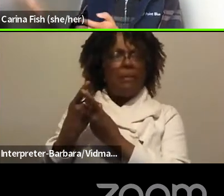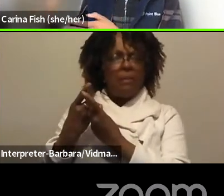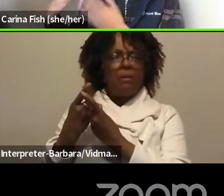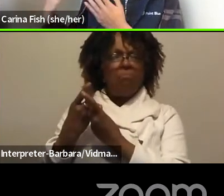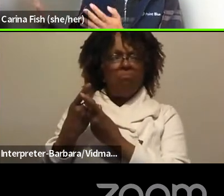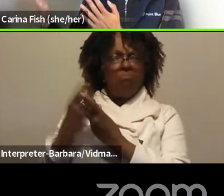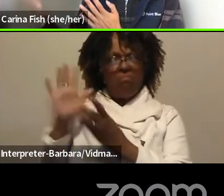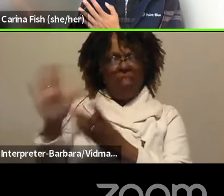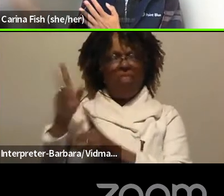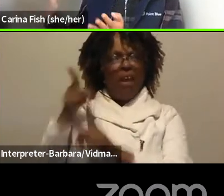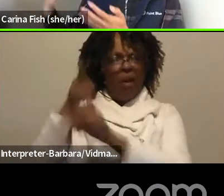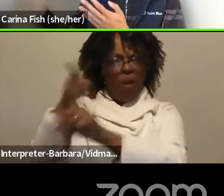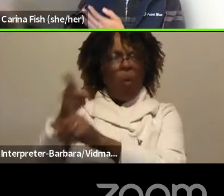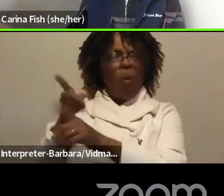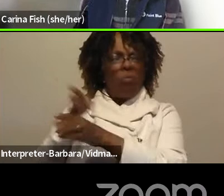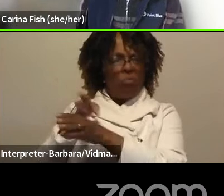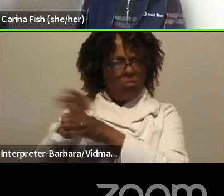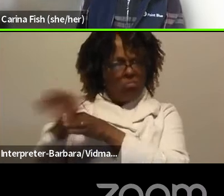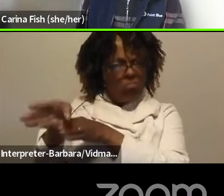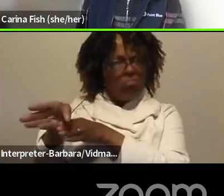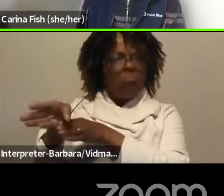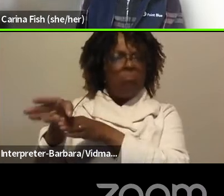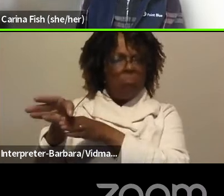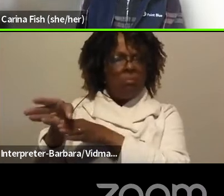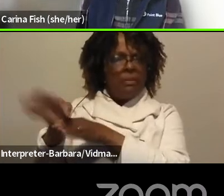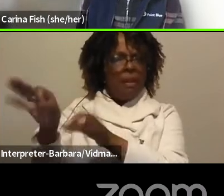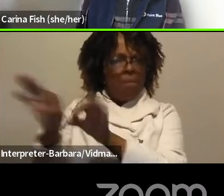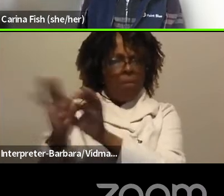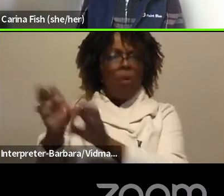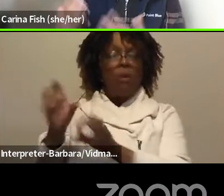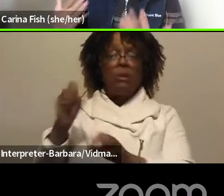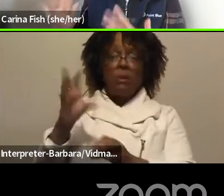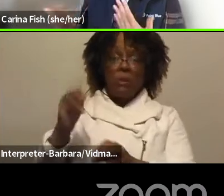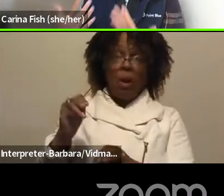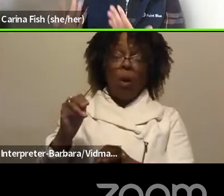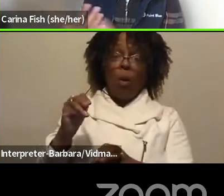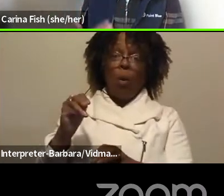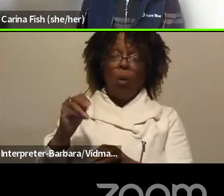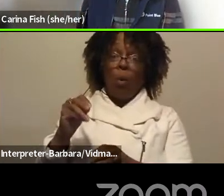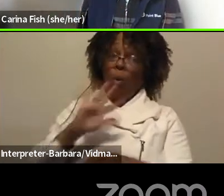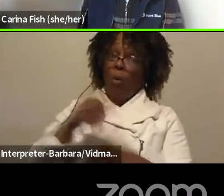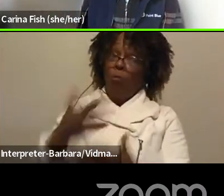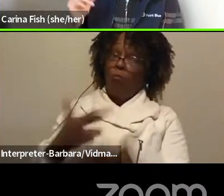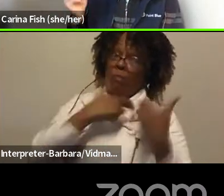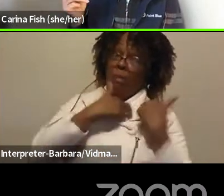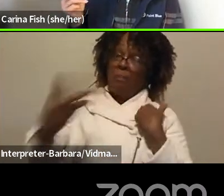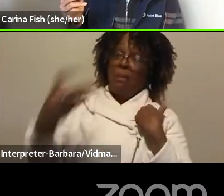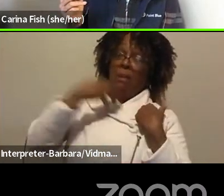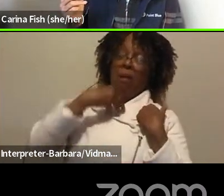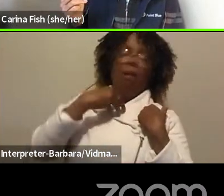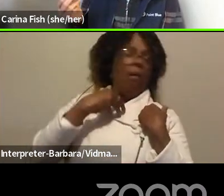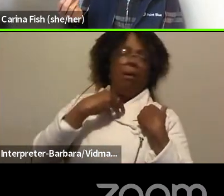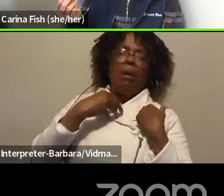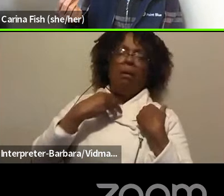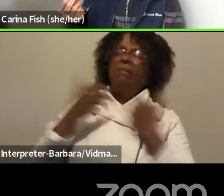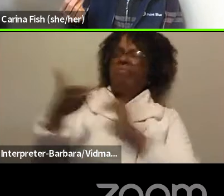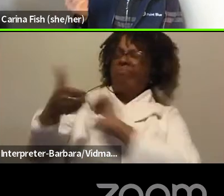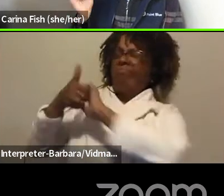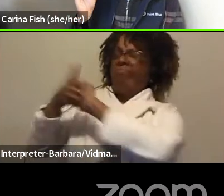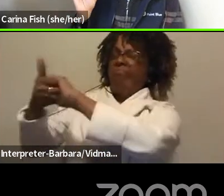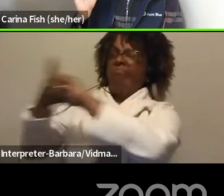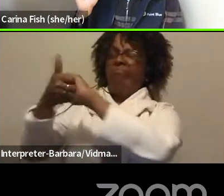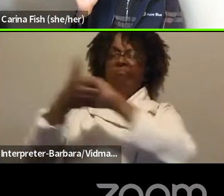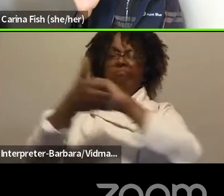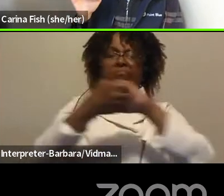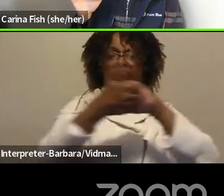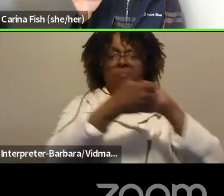for or collaborate with the other half of the university, right? And so I think those are the types of things where I like to point out to them, committees that